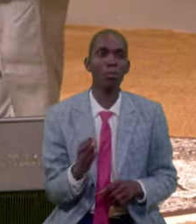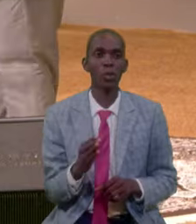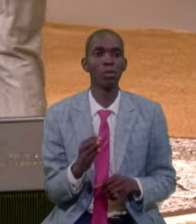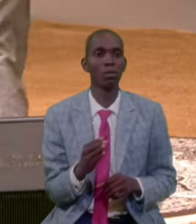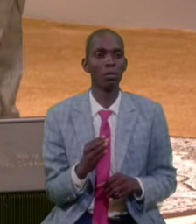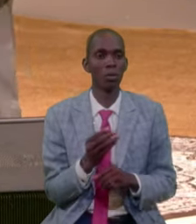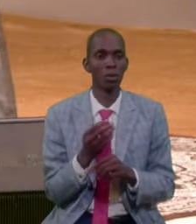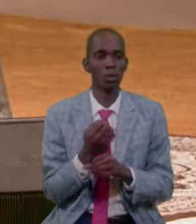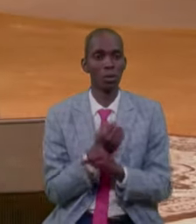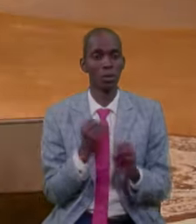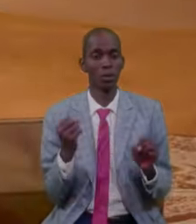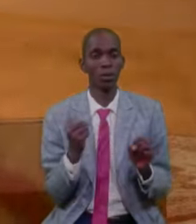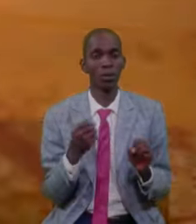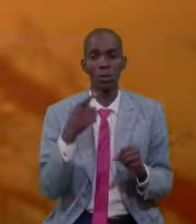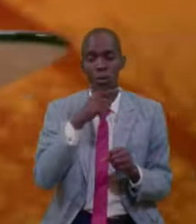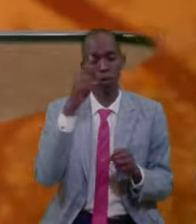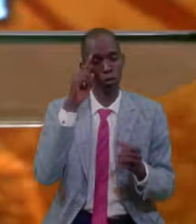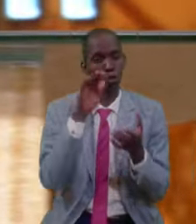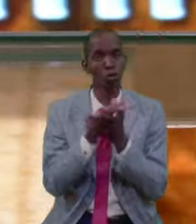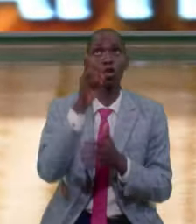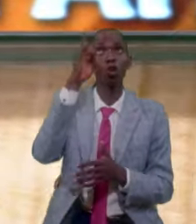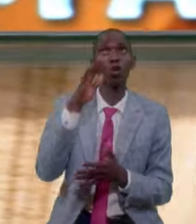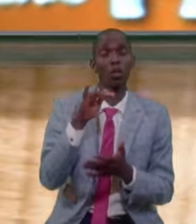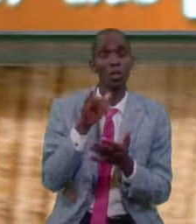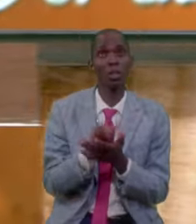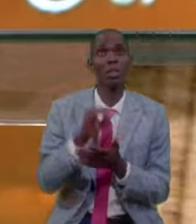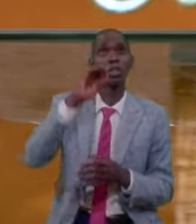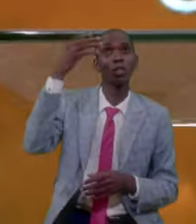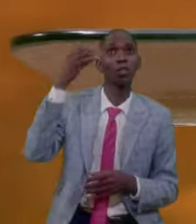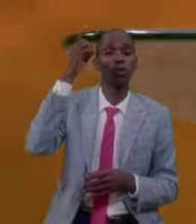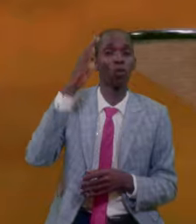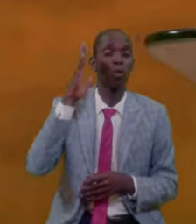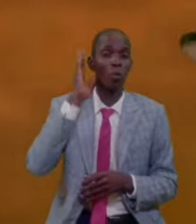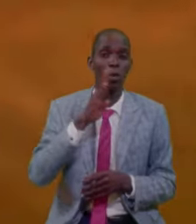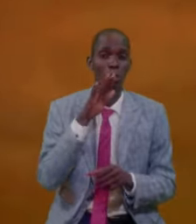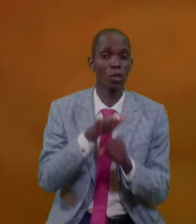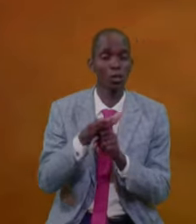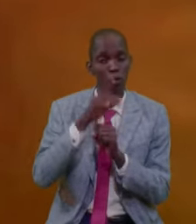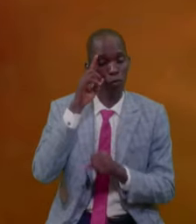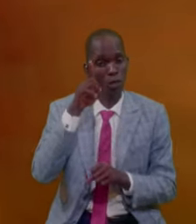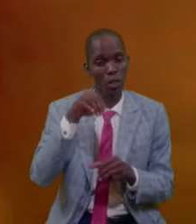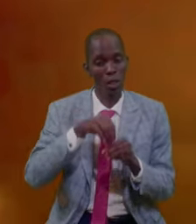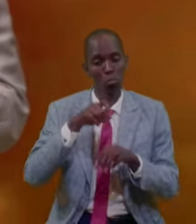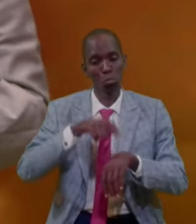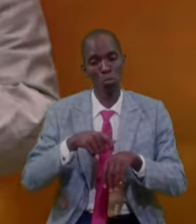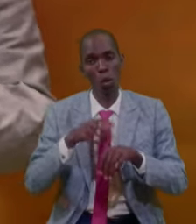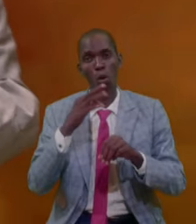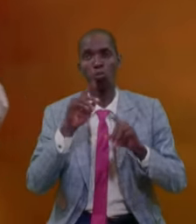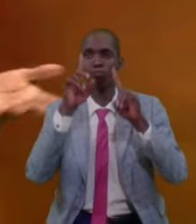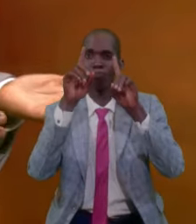God that the grace of God will be sufficient for them in trial, in tribulation,